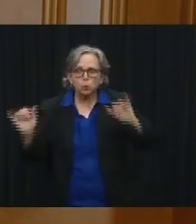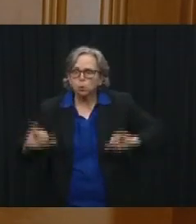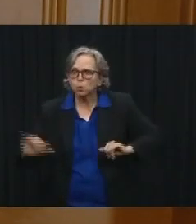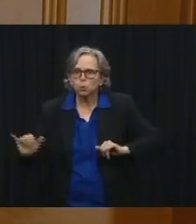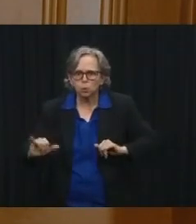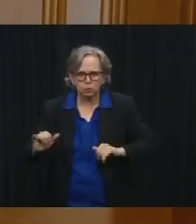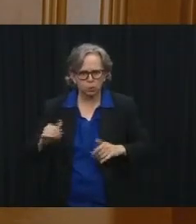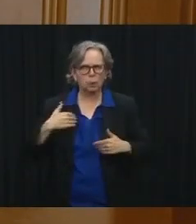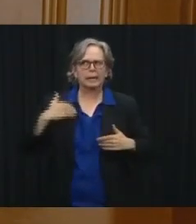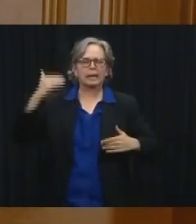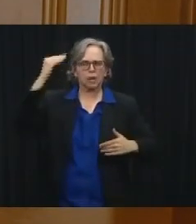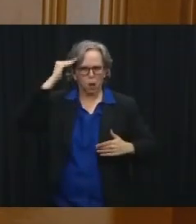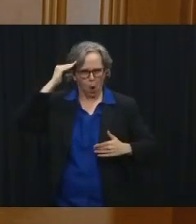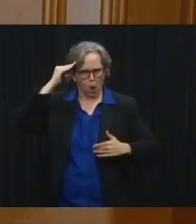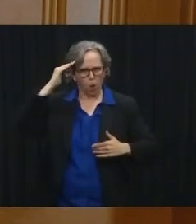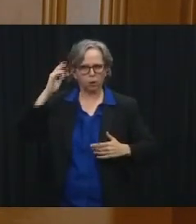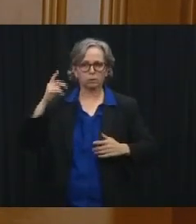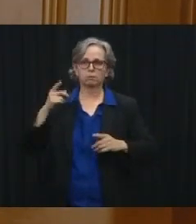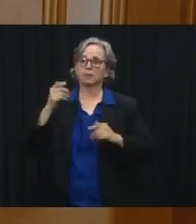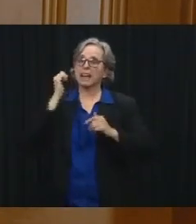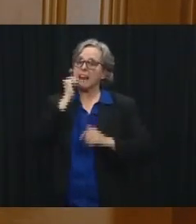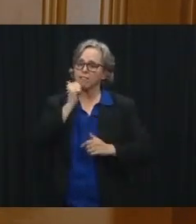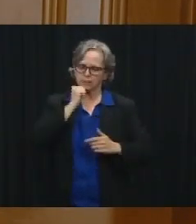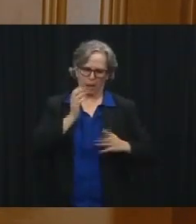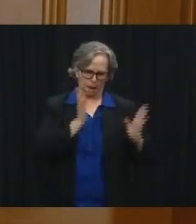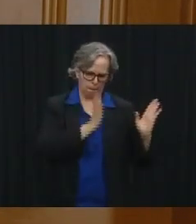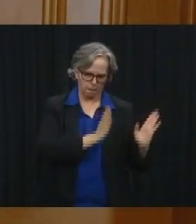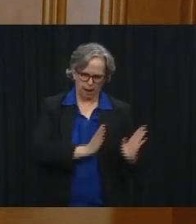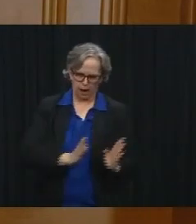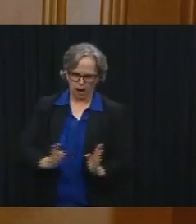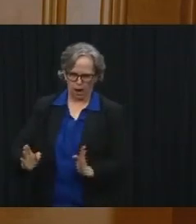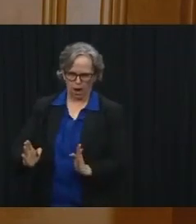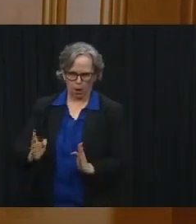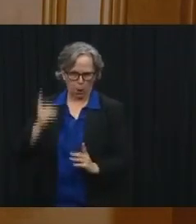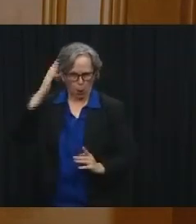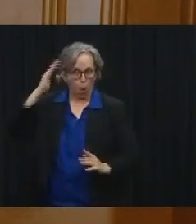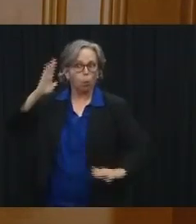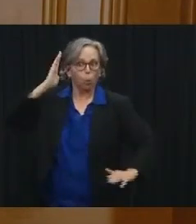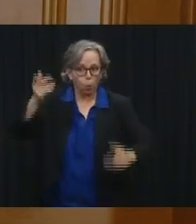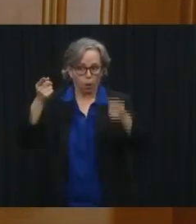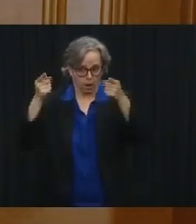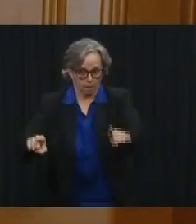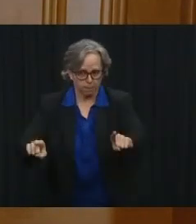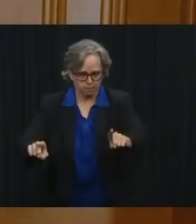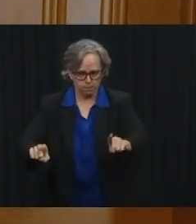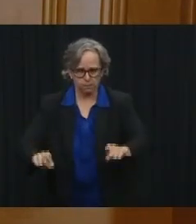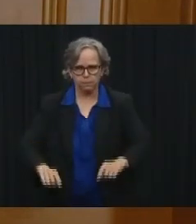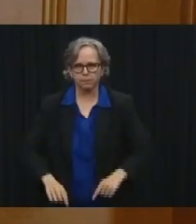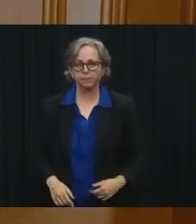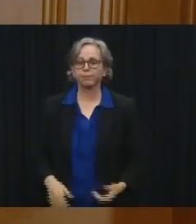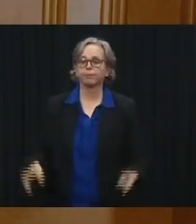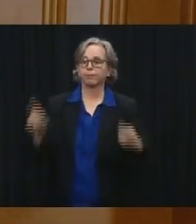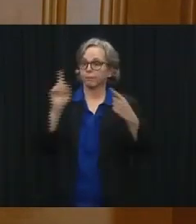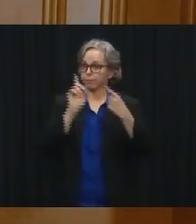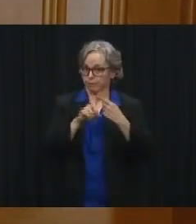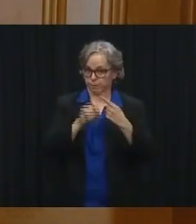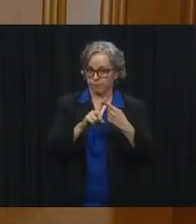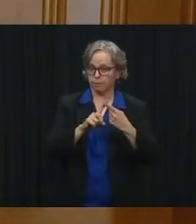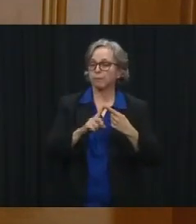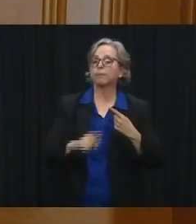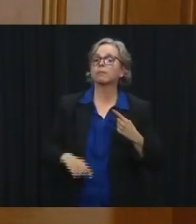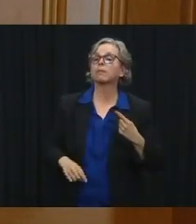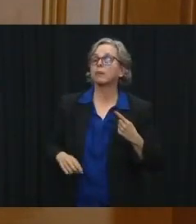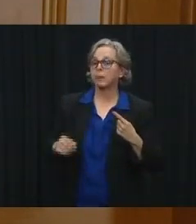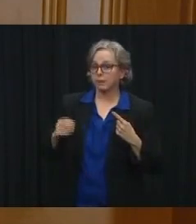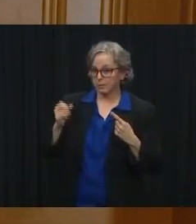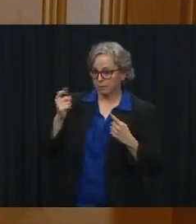for that. And we do it, as I said, in two ways. Number one, we do it by the social distancing, and second, parallel